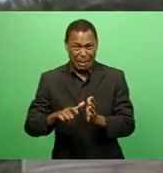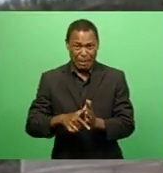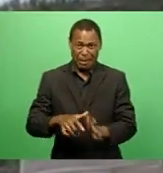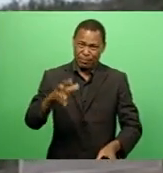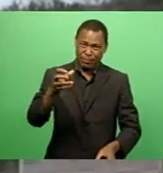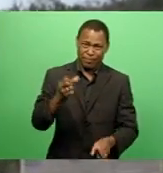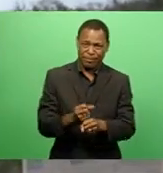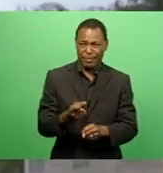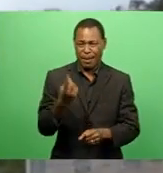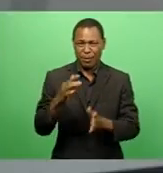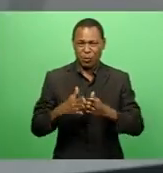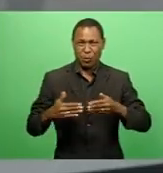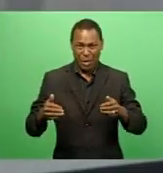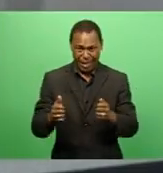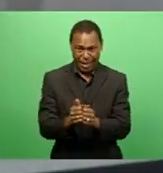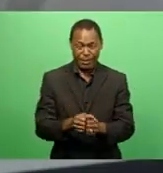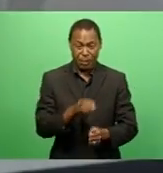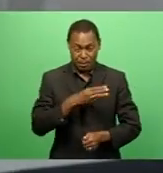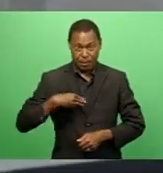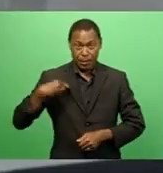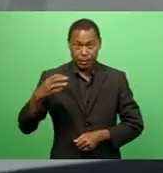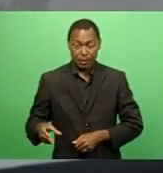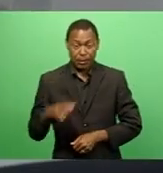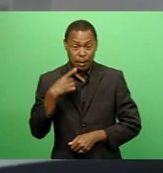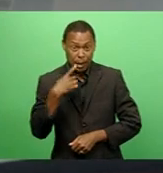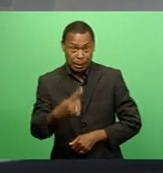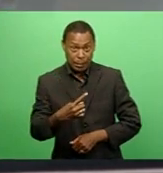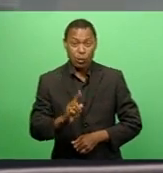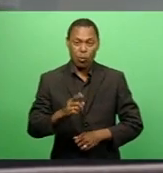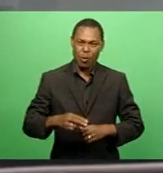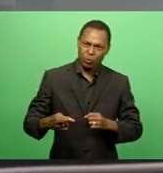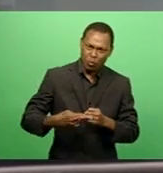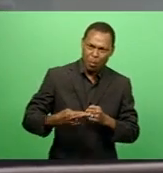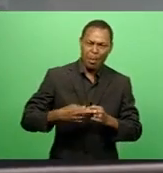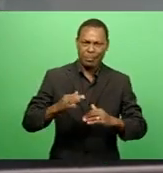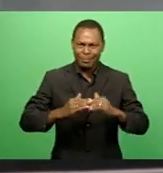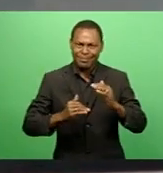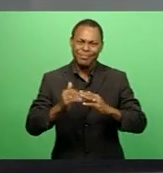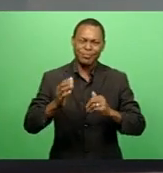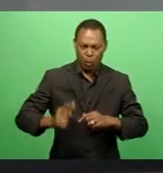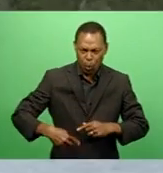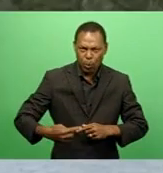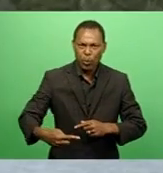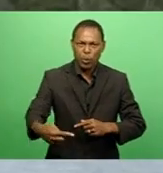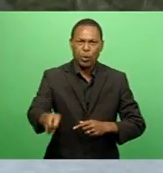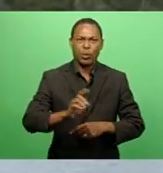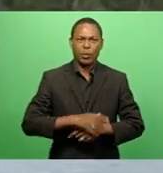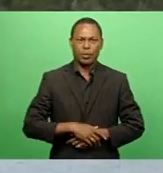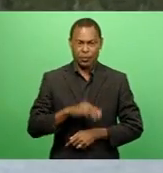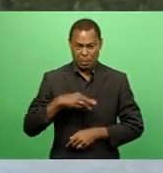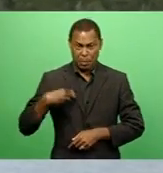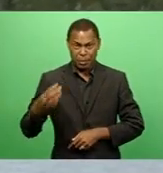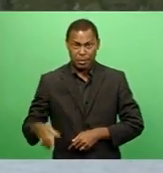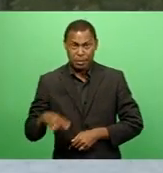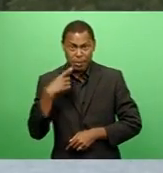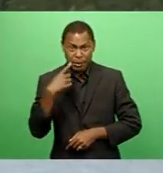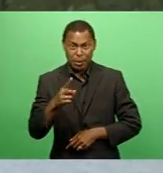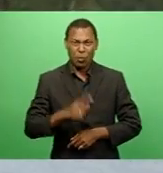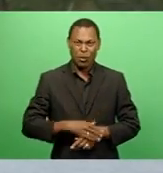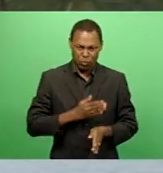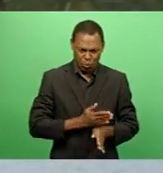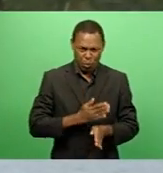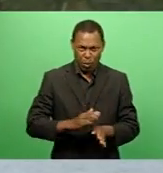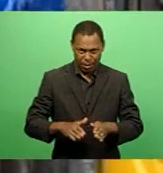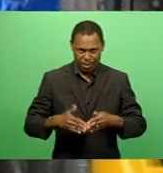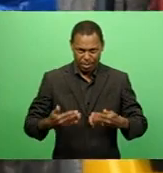Management Inia Seruiratu says the restoration and rehabilitation will continue. Seruiratu says most of the work from here on will be linked